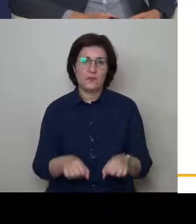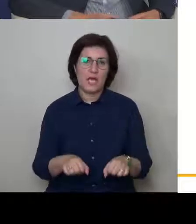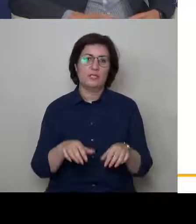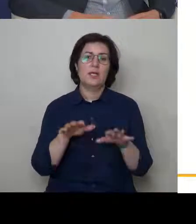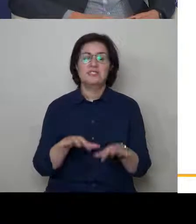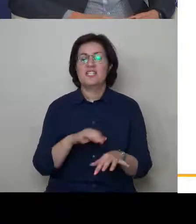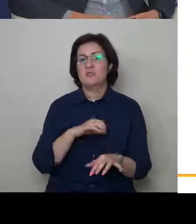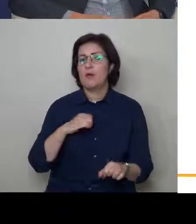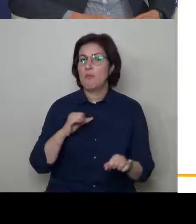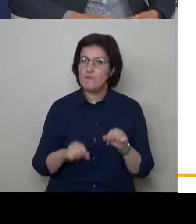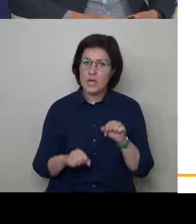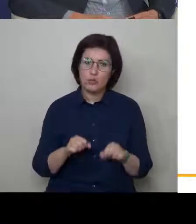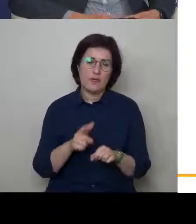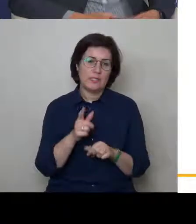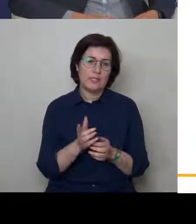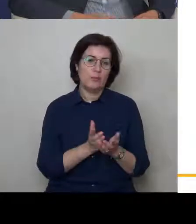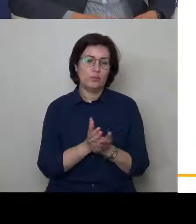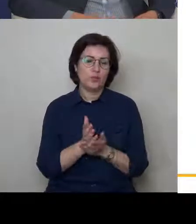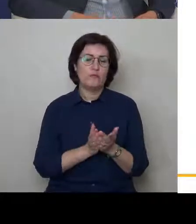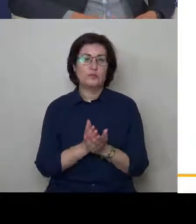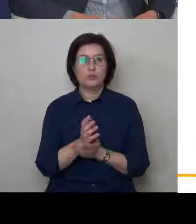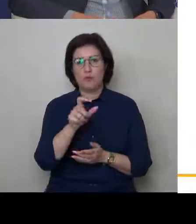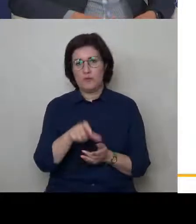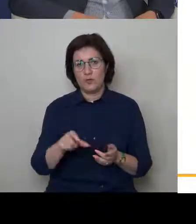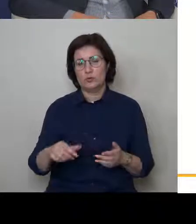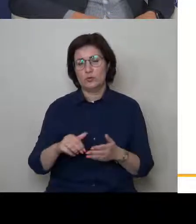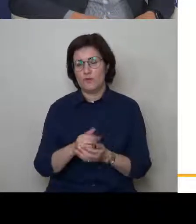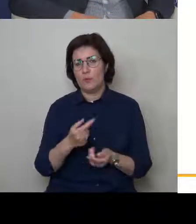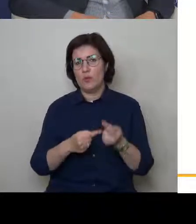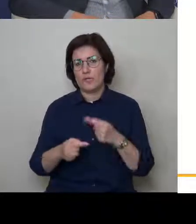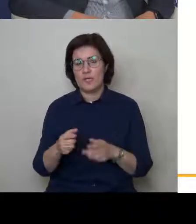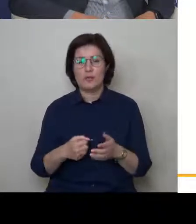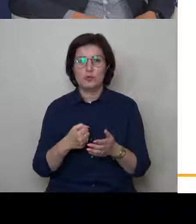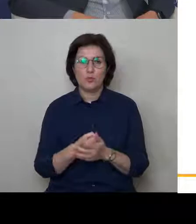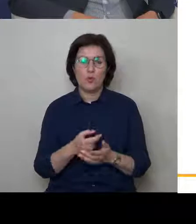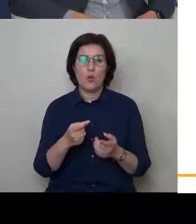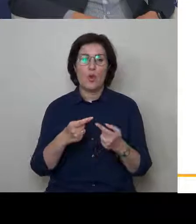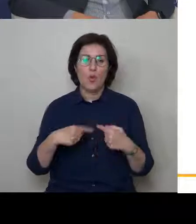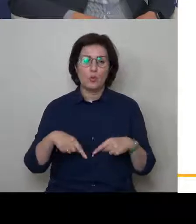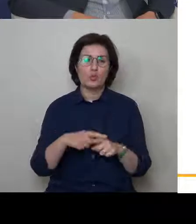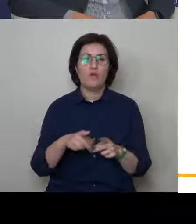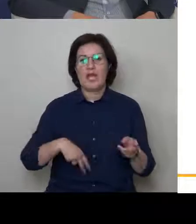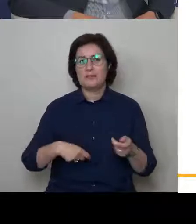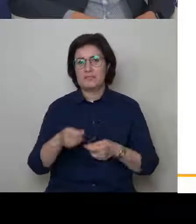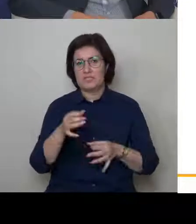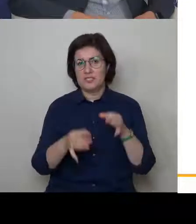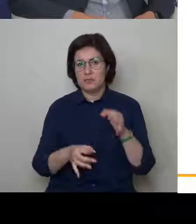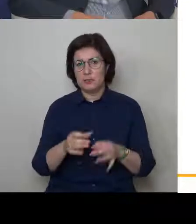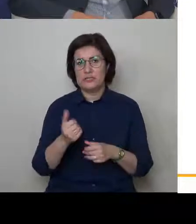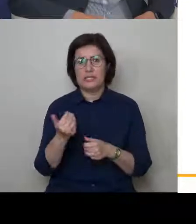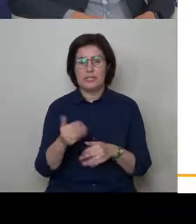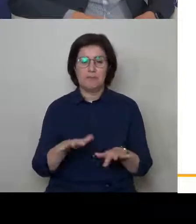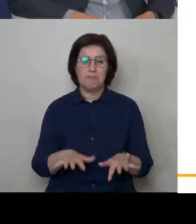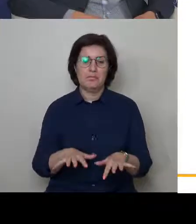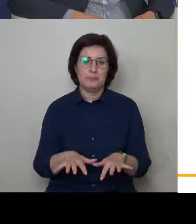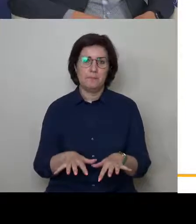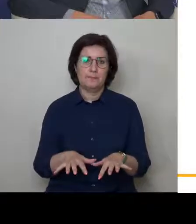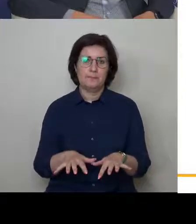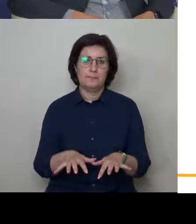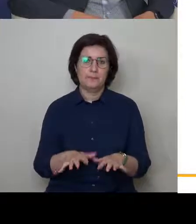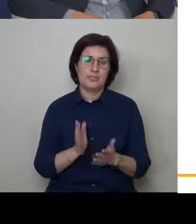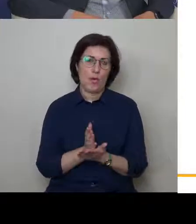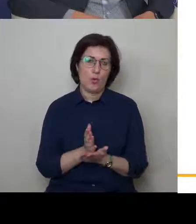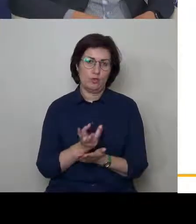carried out by the executive, by the local authorities or their officials, once again we would go back to the district